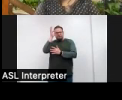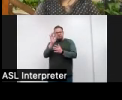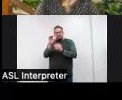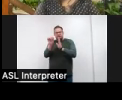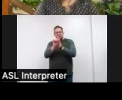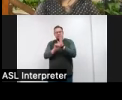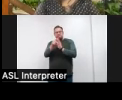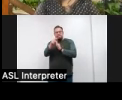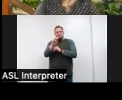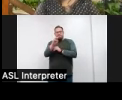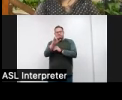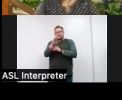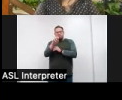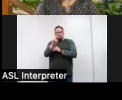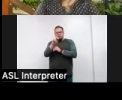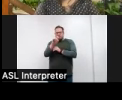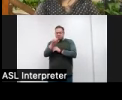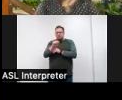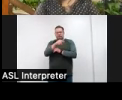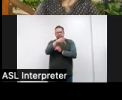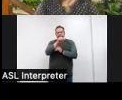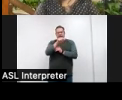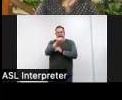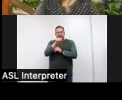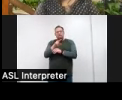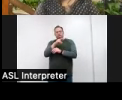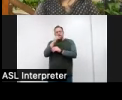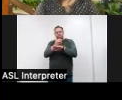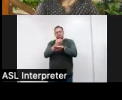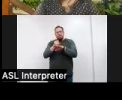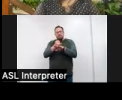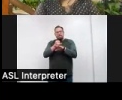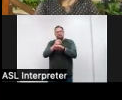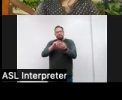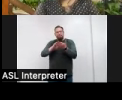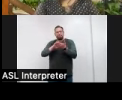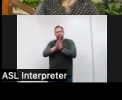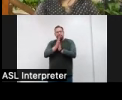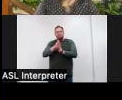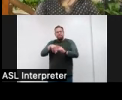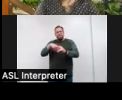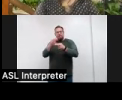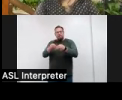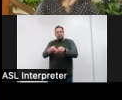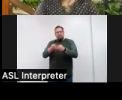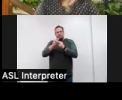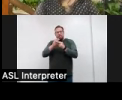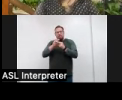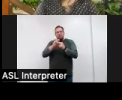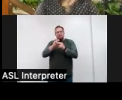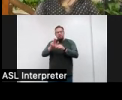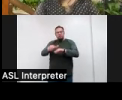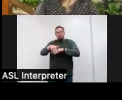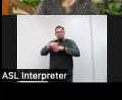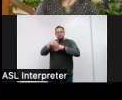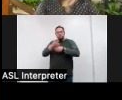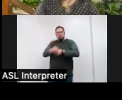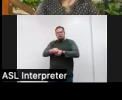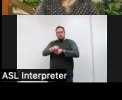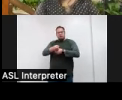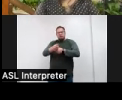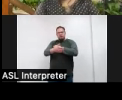Palau, and Marshall Islands became what was called the Trust Territory of the Pacific